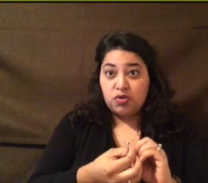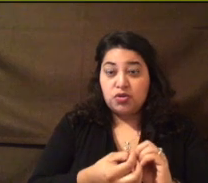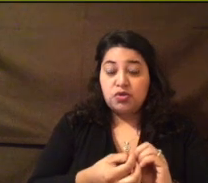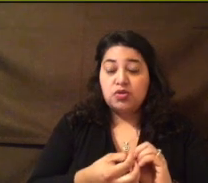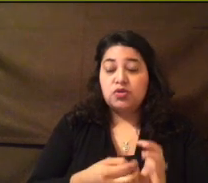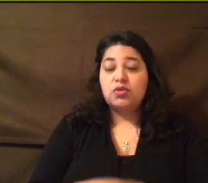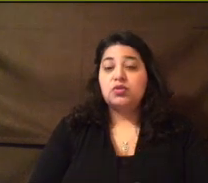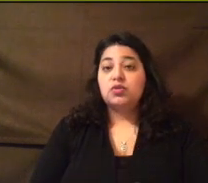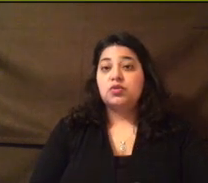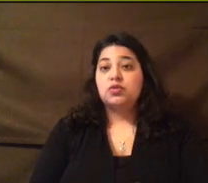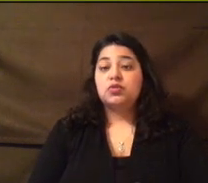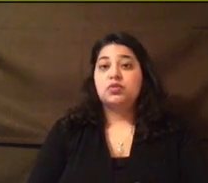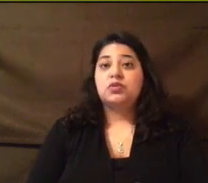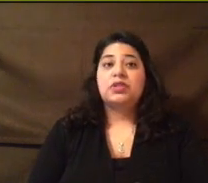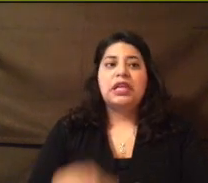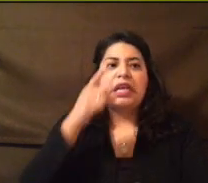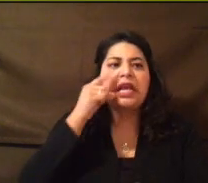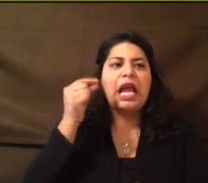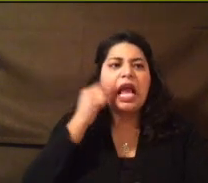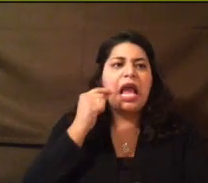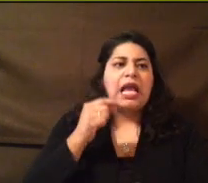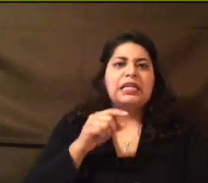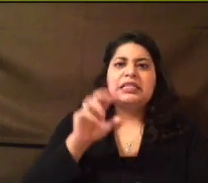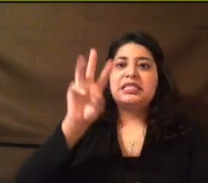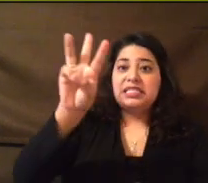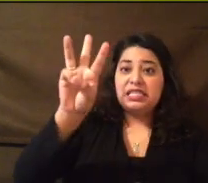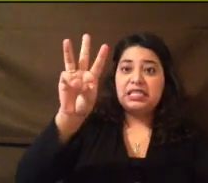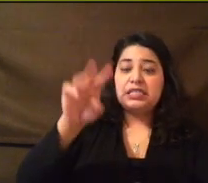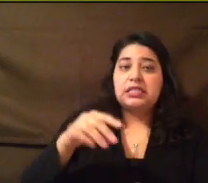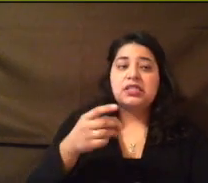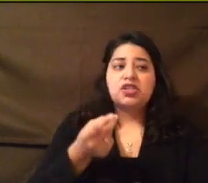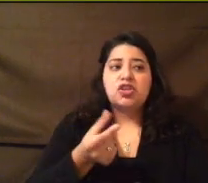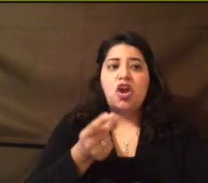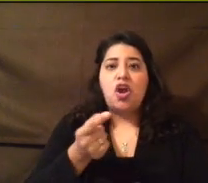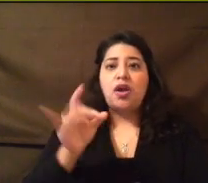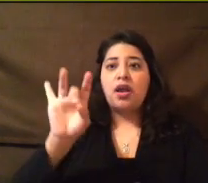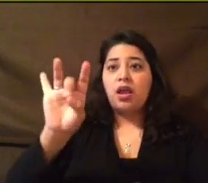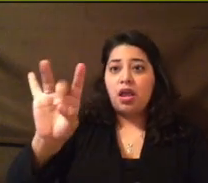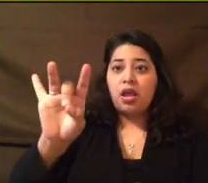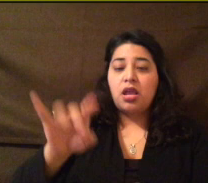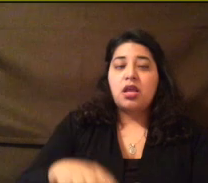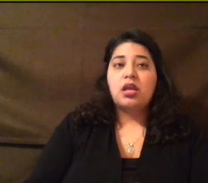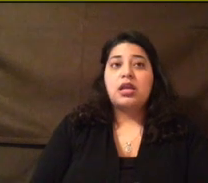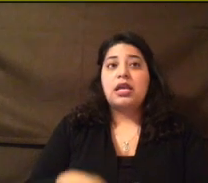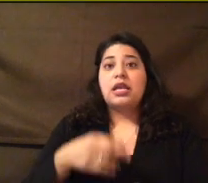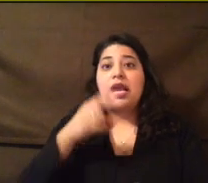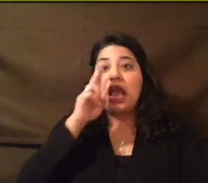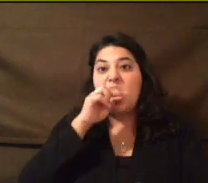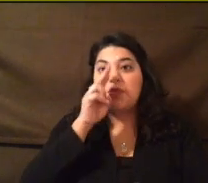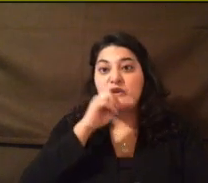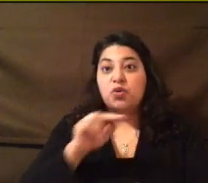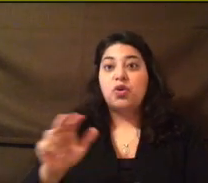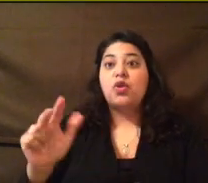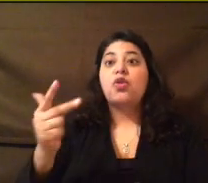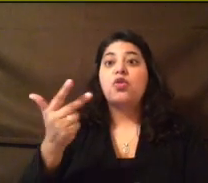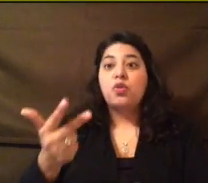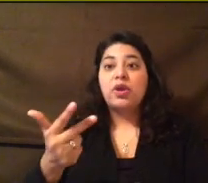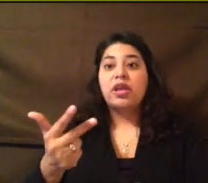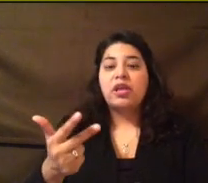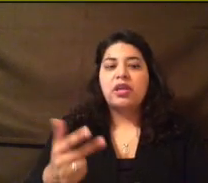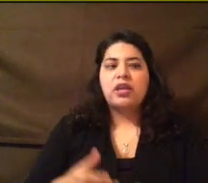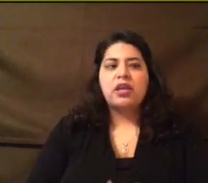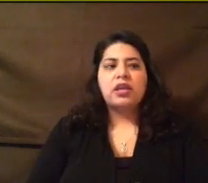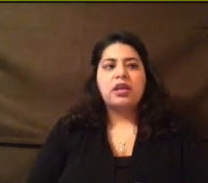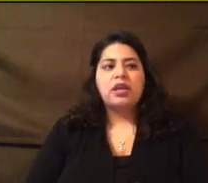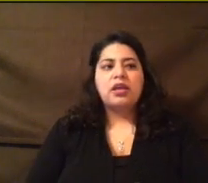label, because that's very important. I'm going to label with numbers my frequency table. So cat was 6, dog